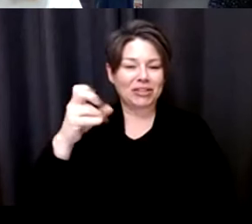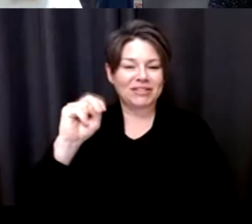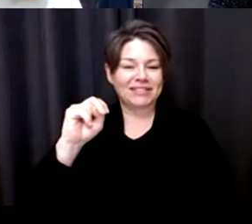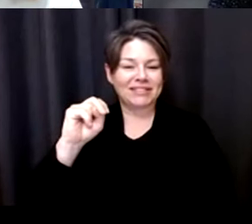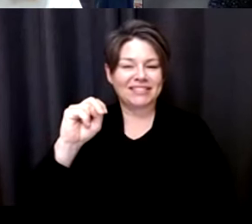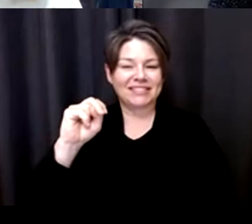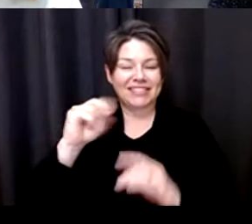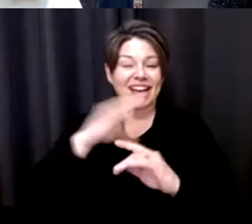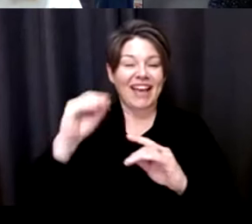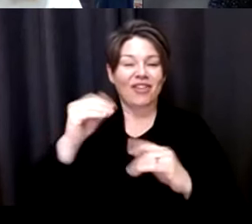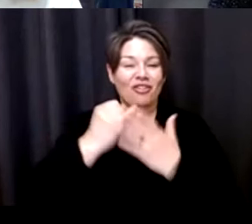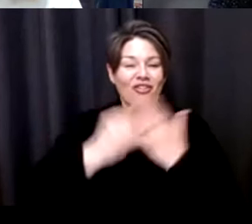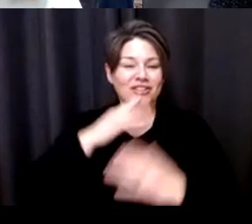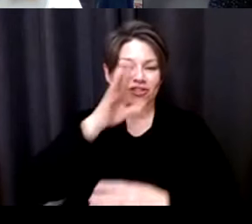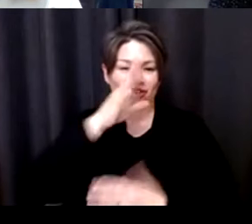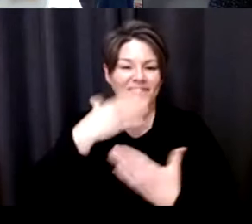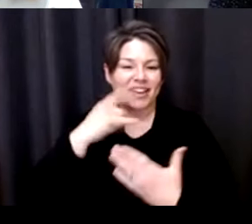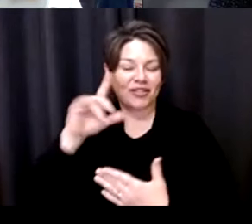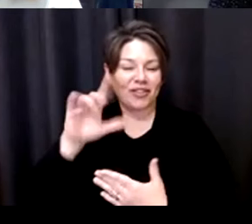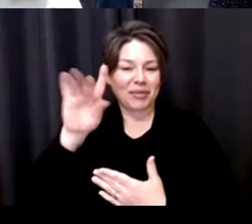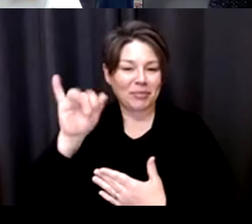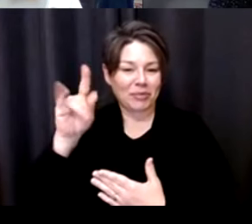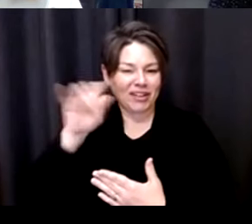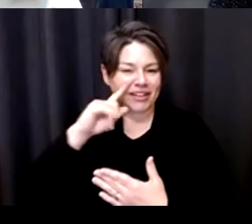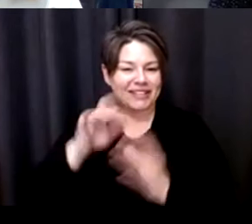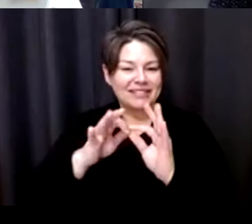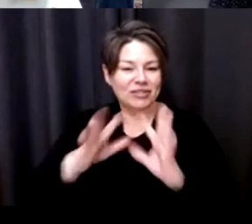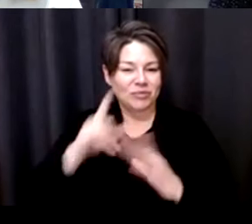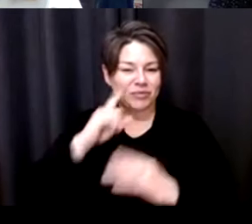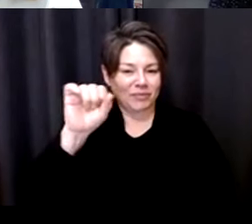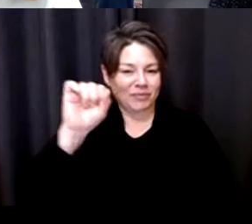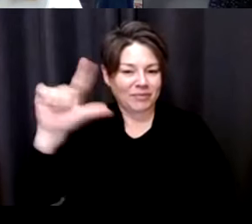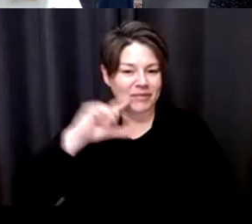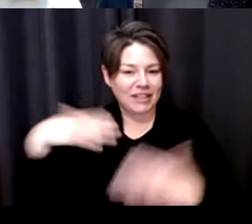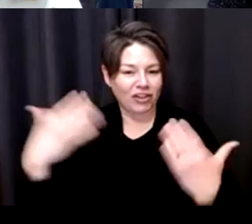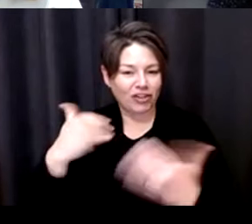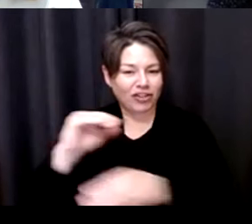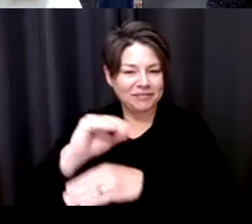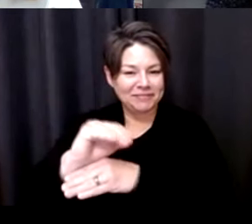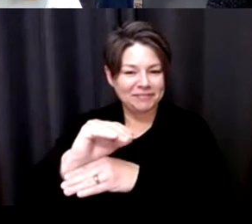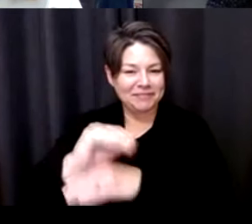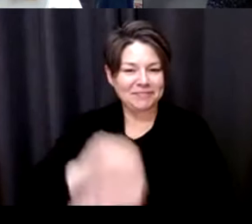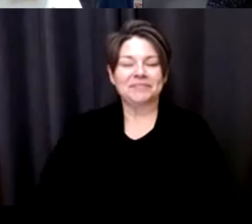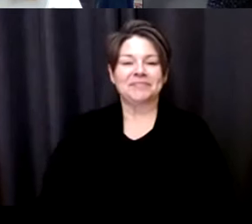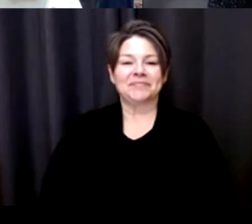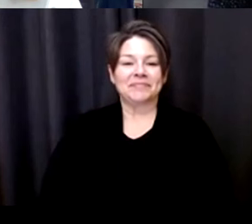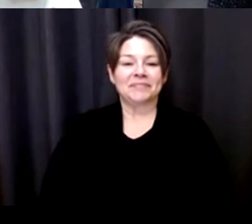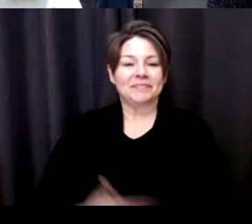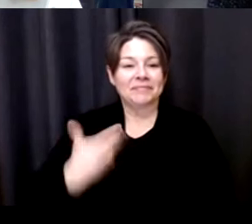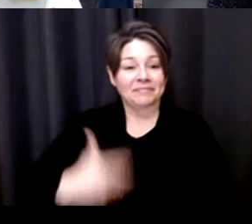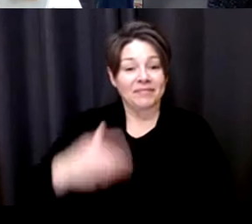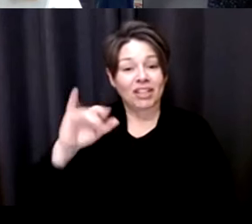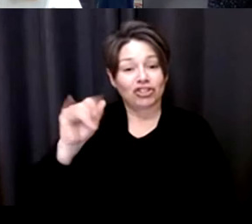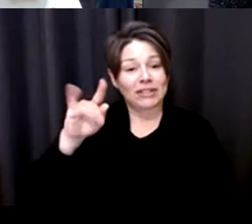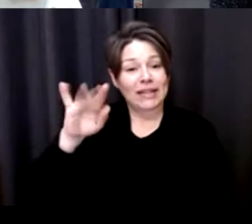talk. And thank you, Libby Berlin, our ASL interpreter, for being here this evening. I'm Janie